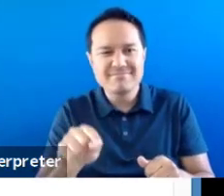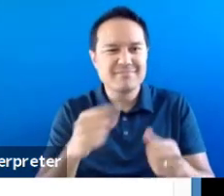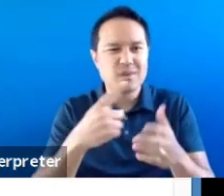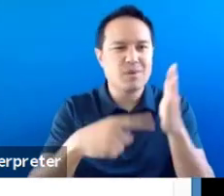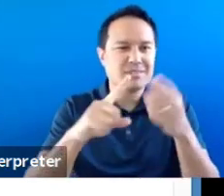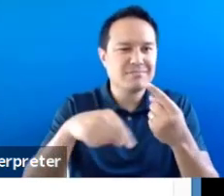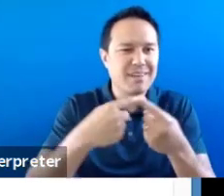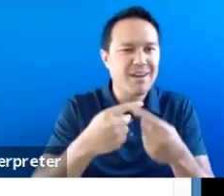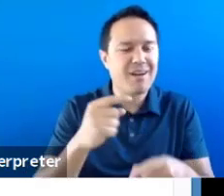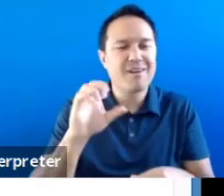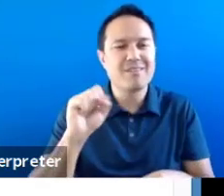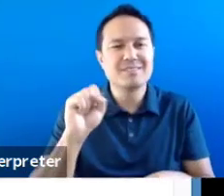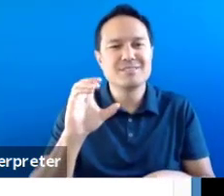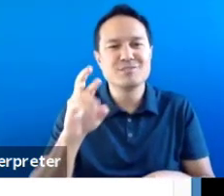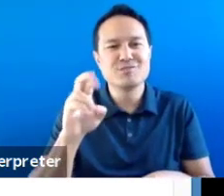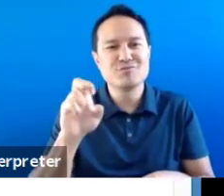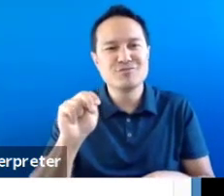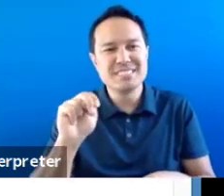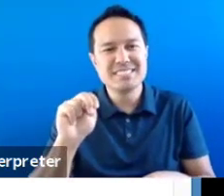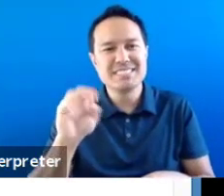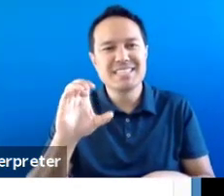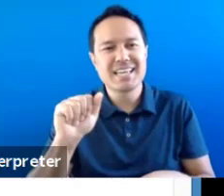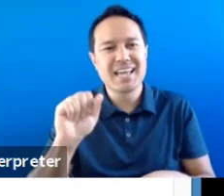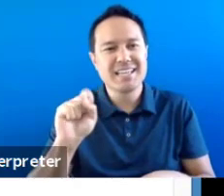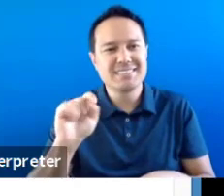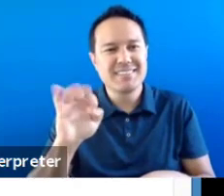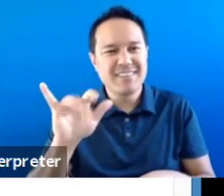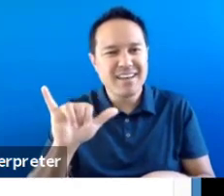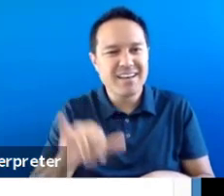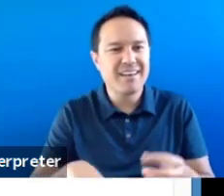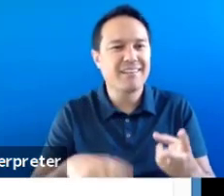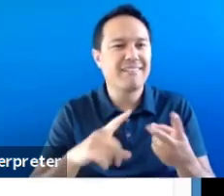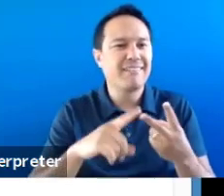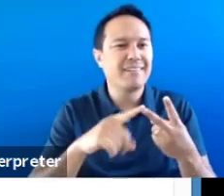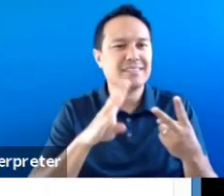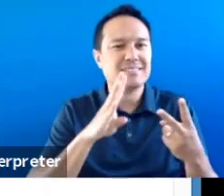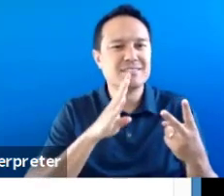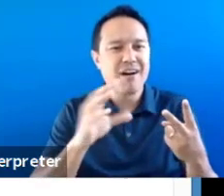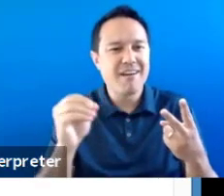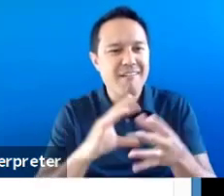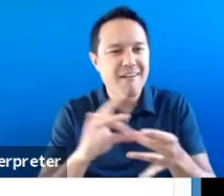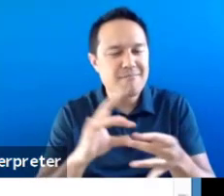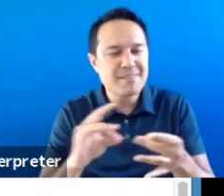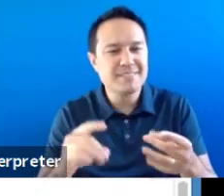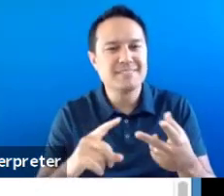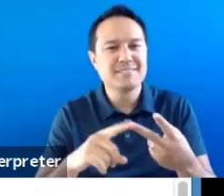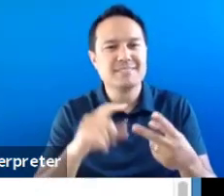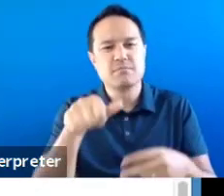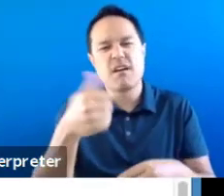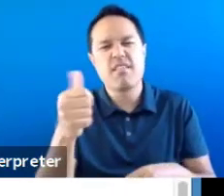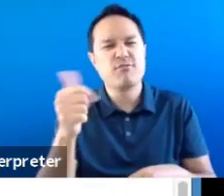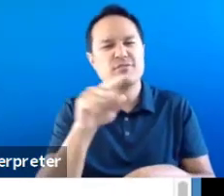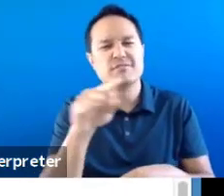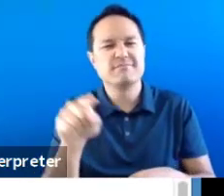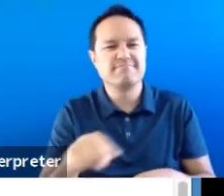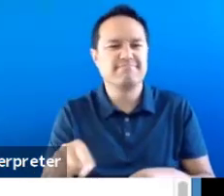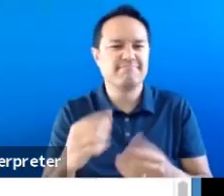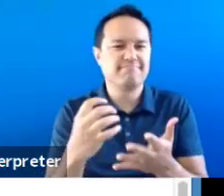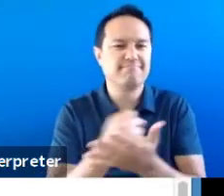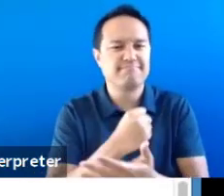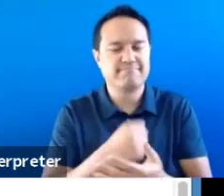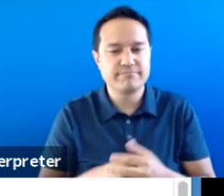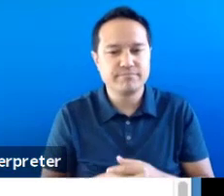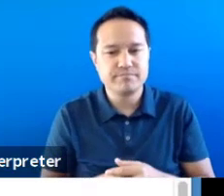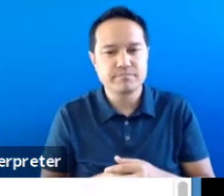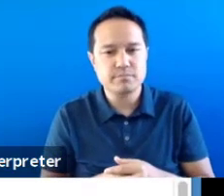Screencastify. It links you right to it. There's that talk and comment, and some others that you might want to take a look at with us being out right now.